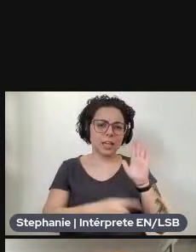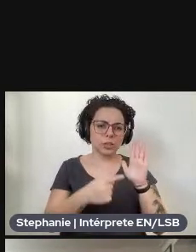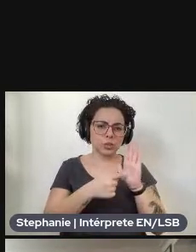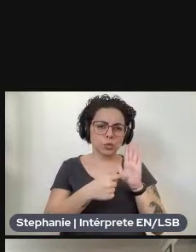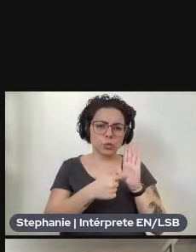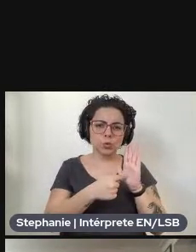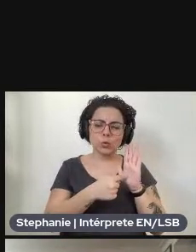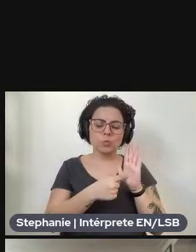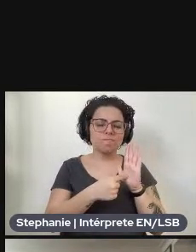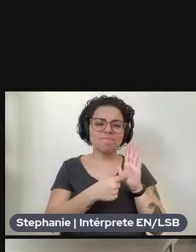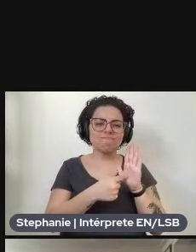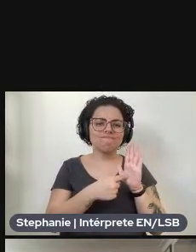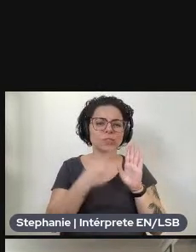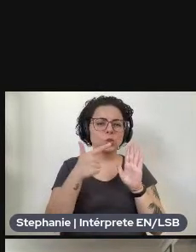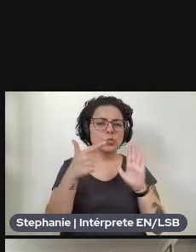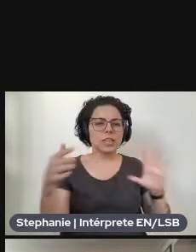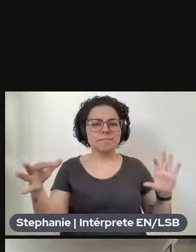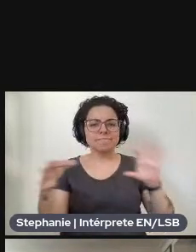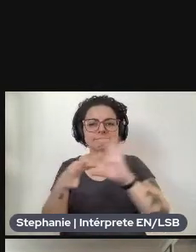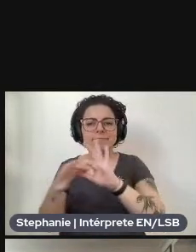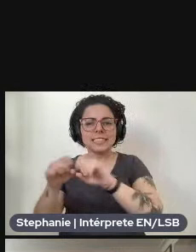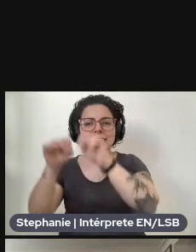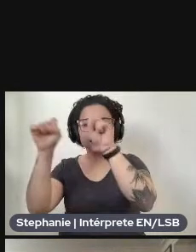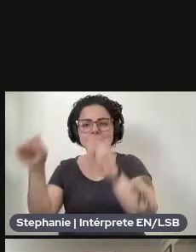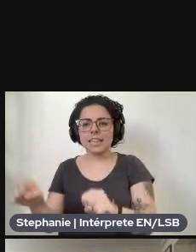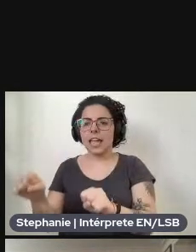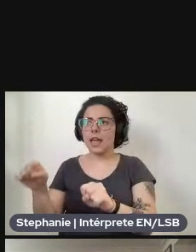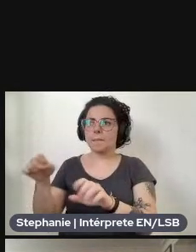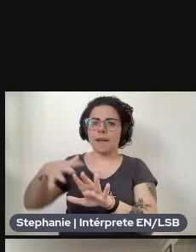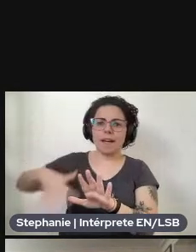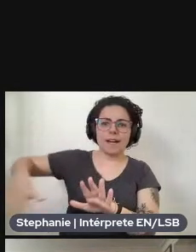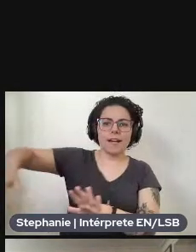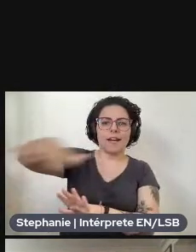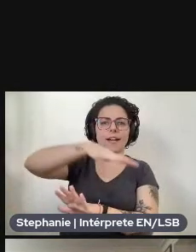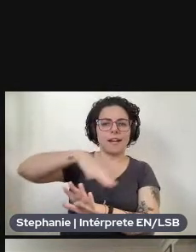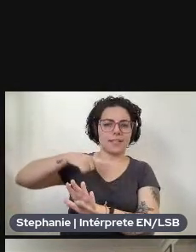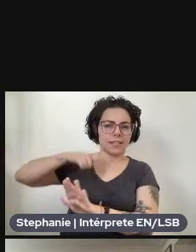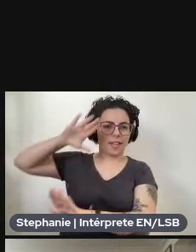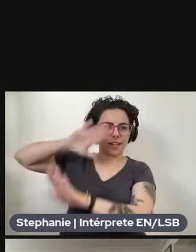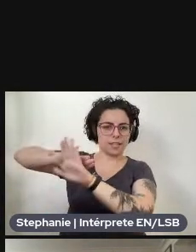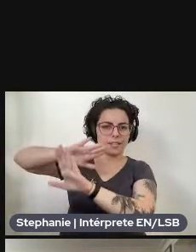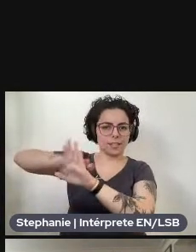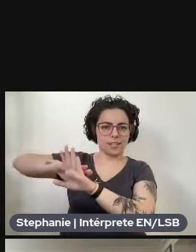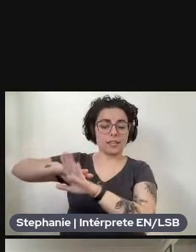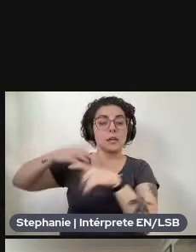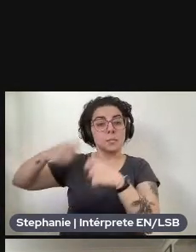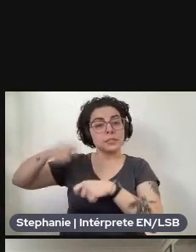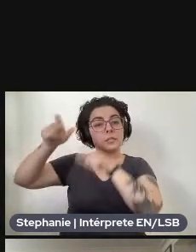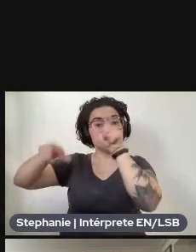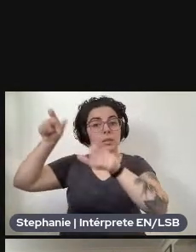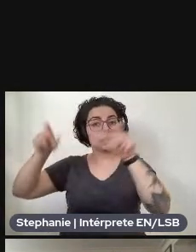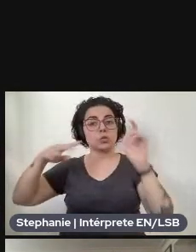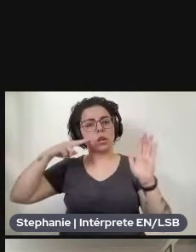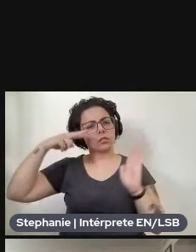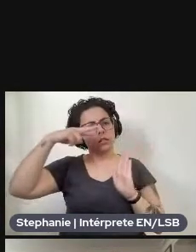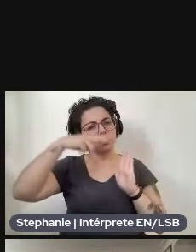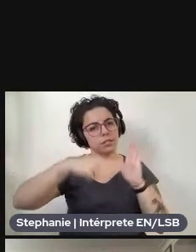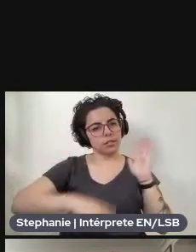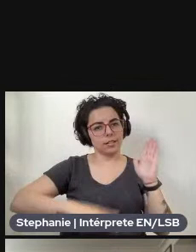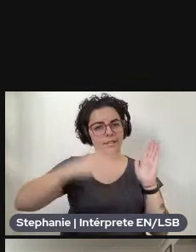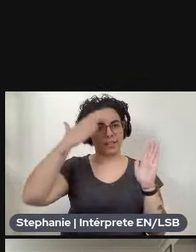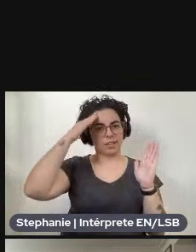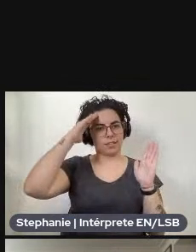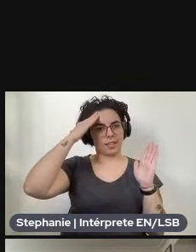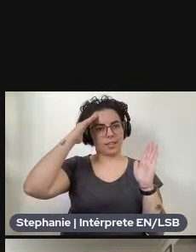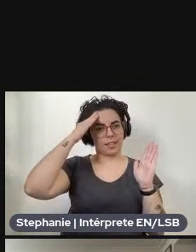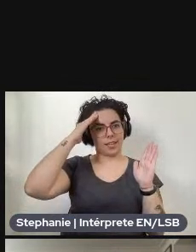to the system that lies behind, since anyone understanding the text does so only because